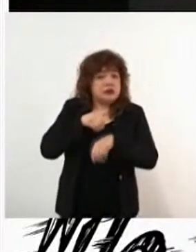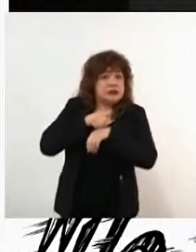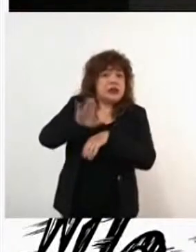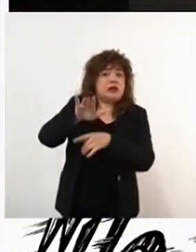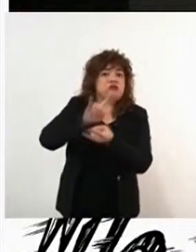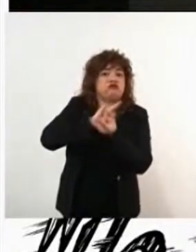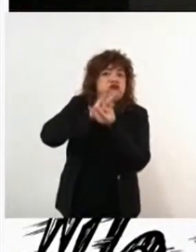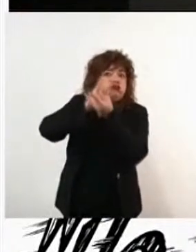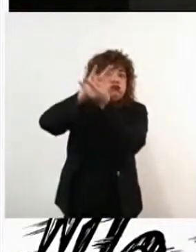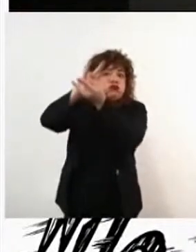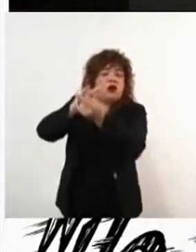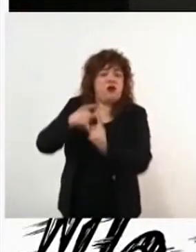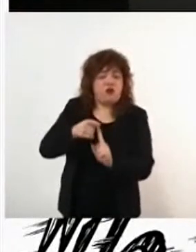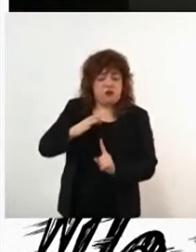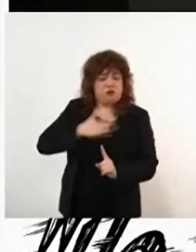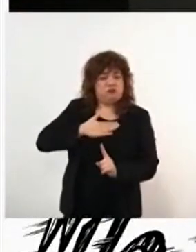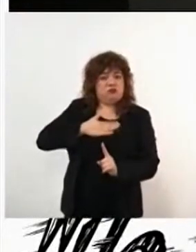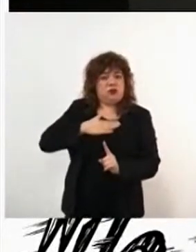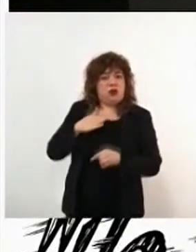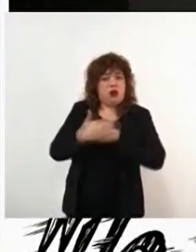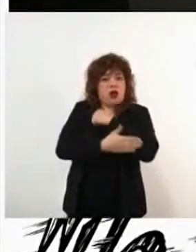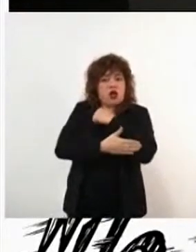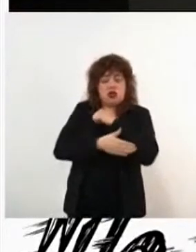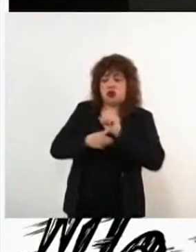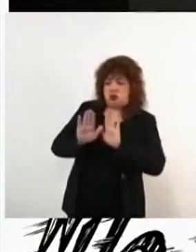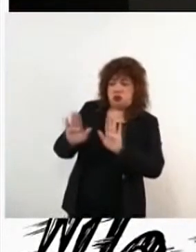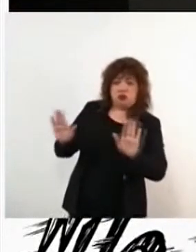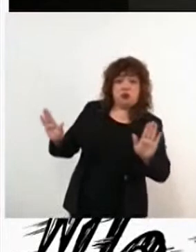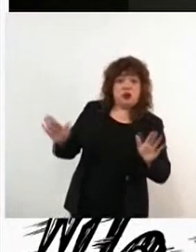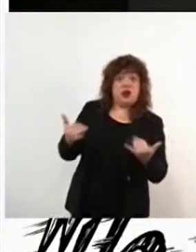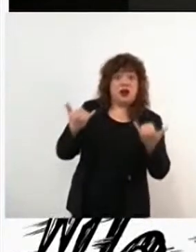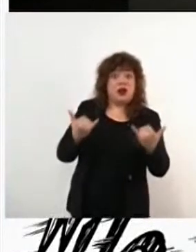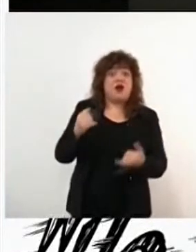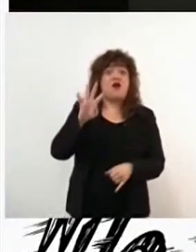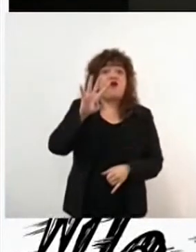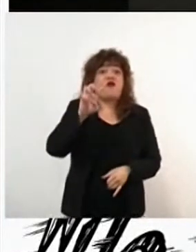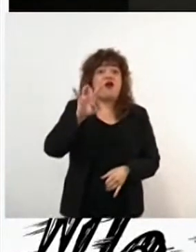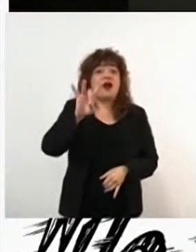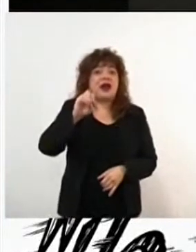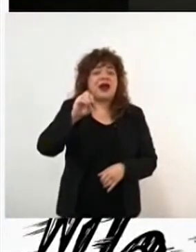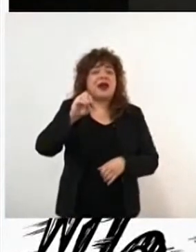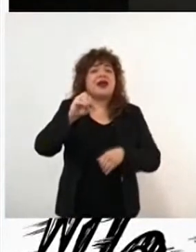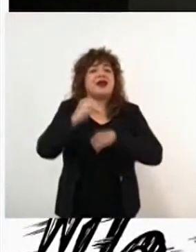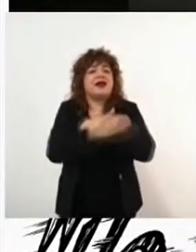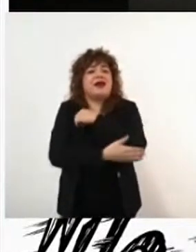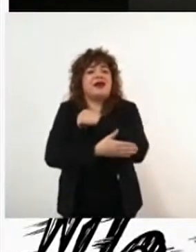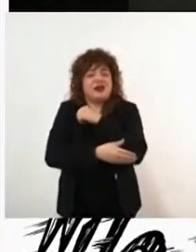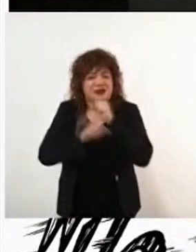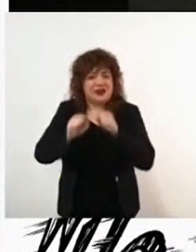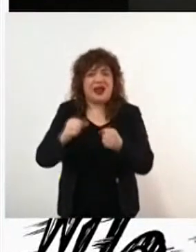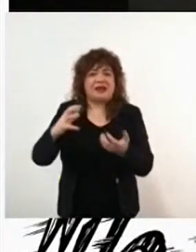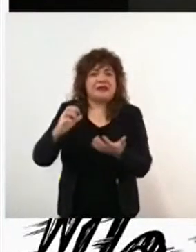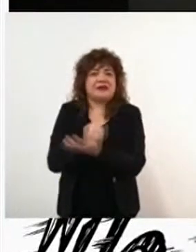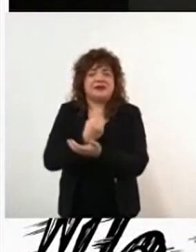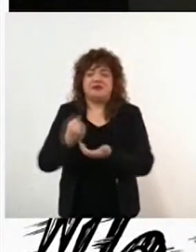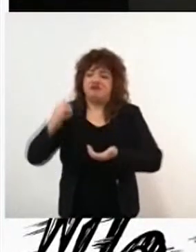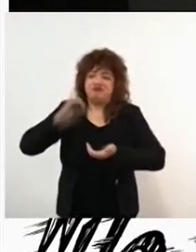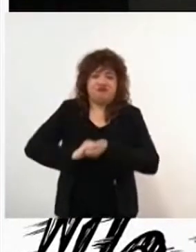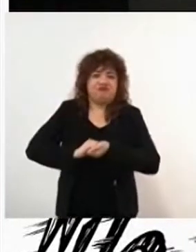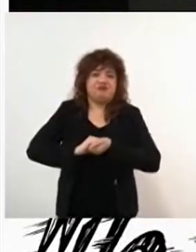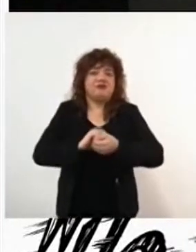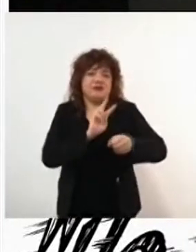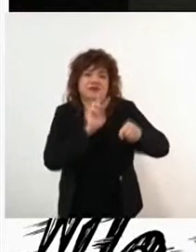space from their own countries. And now all 180 countries can use Virgin Orbit. They just need to ring us up. We